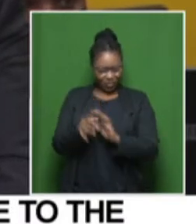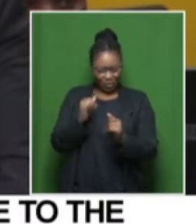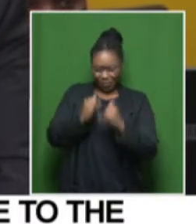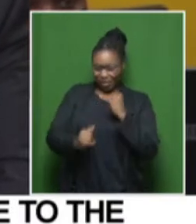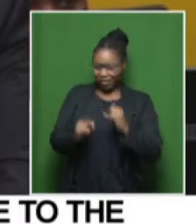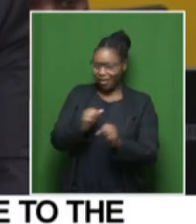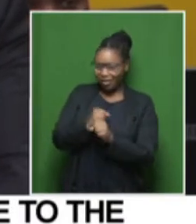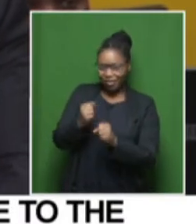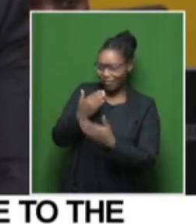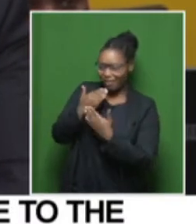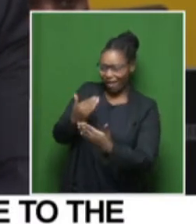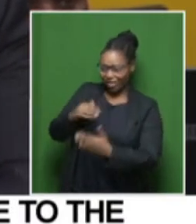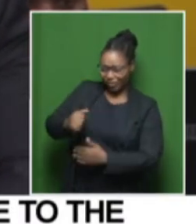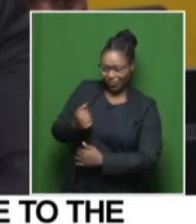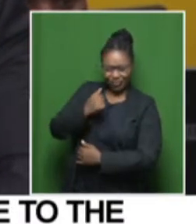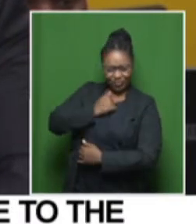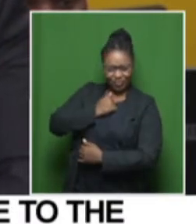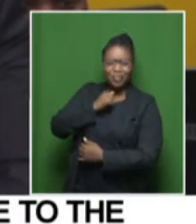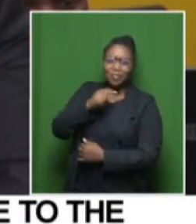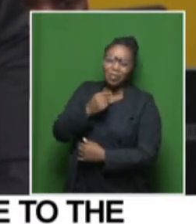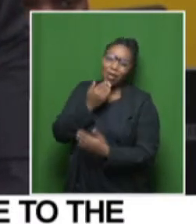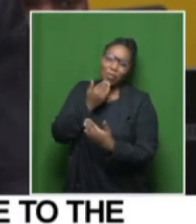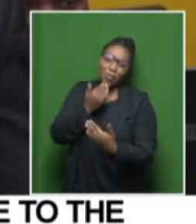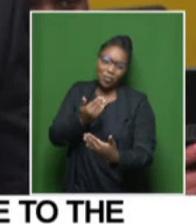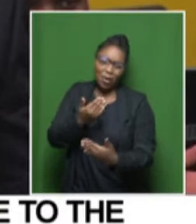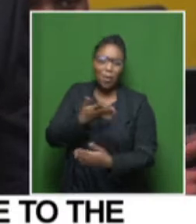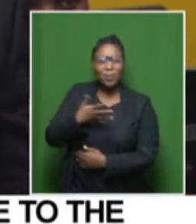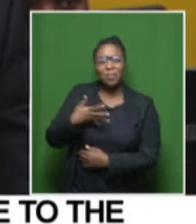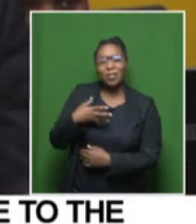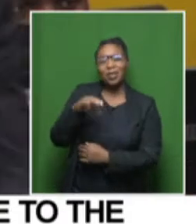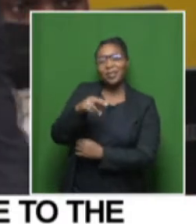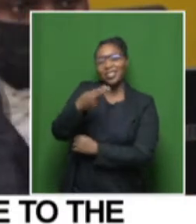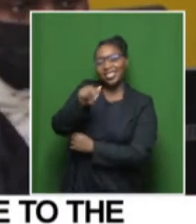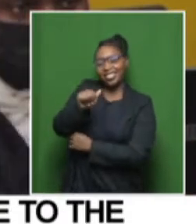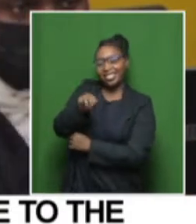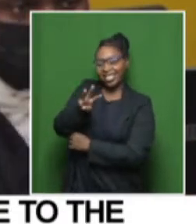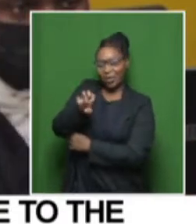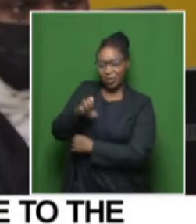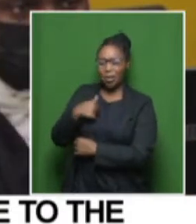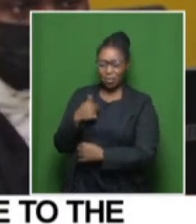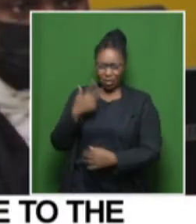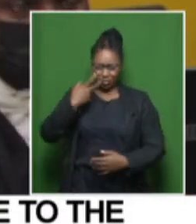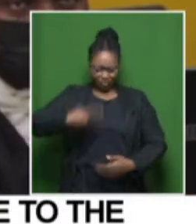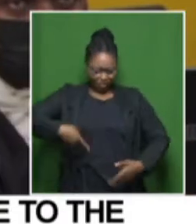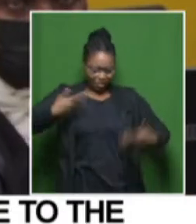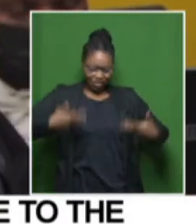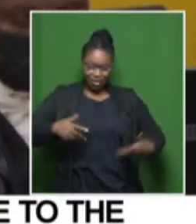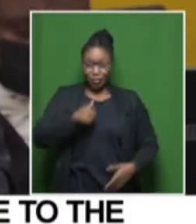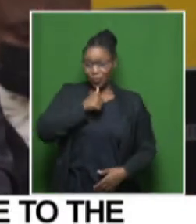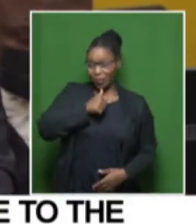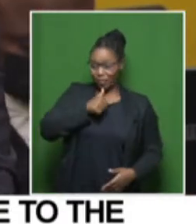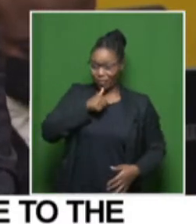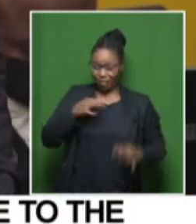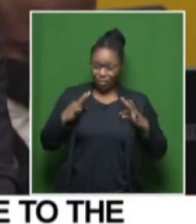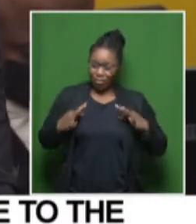I have got to thank umamfazi wami umamchawe bana ndiluka I look nice.